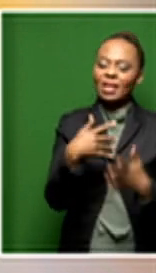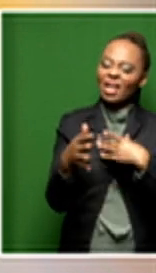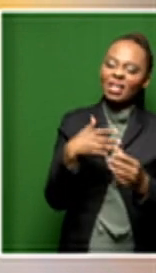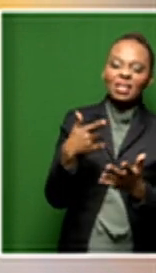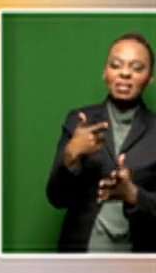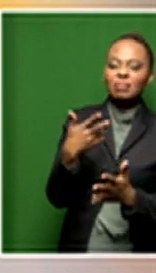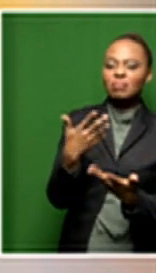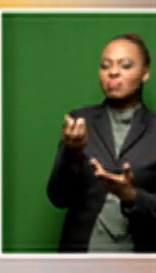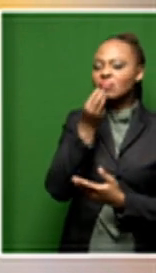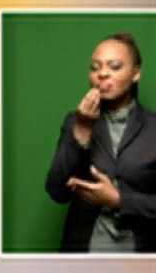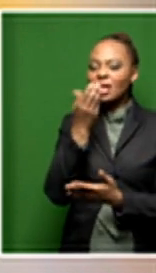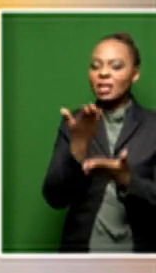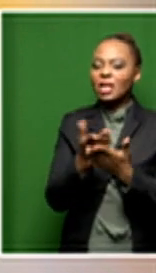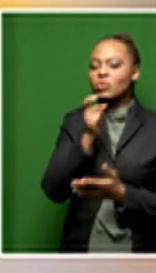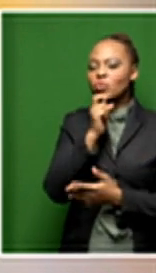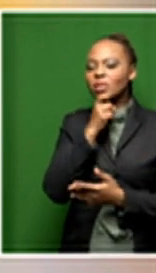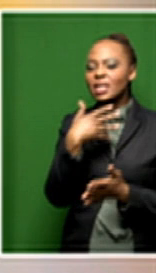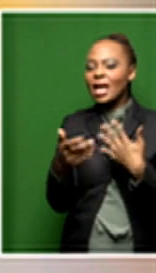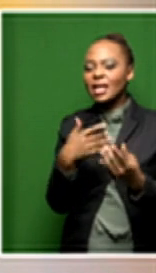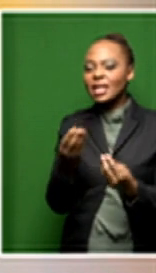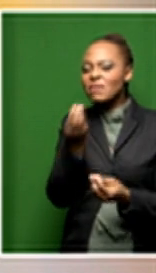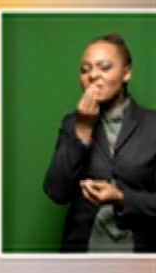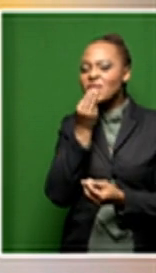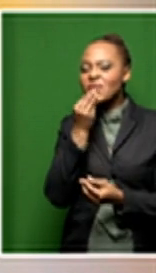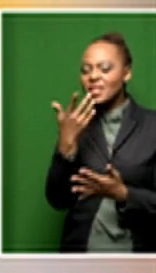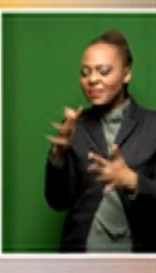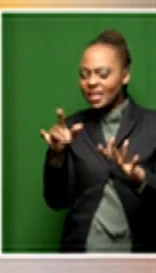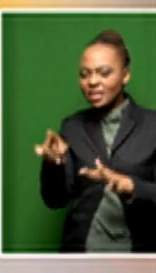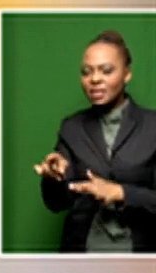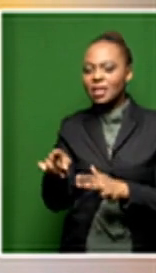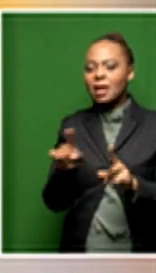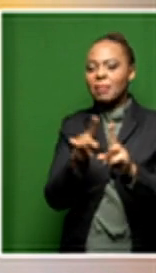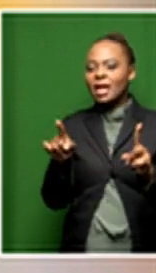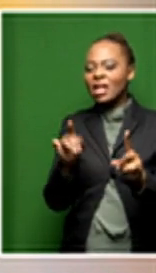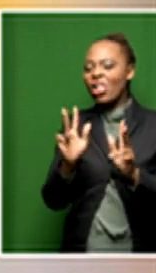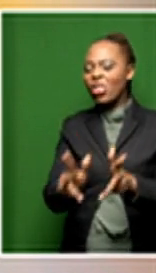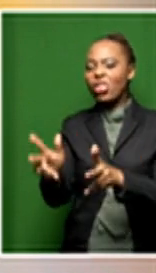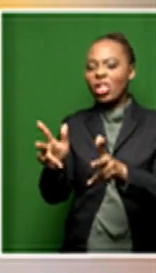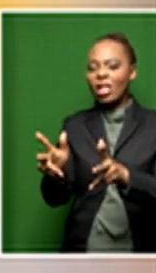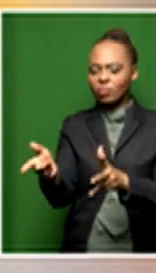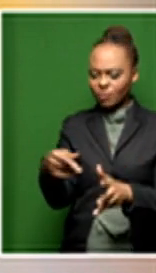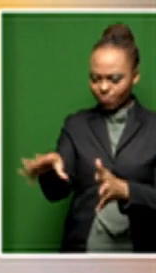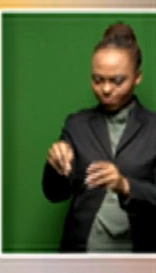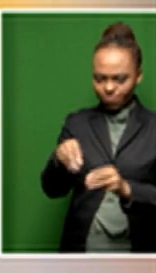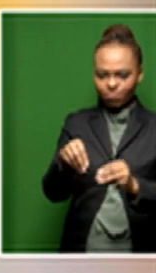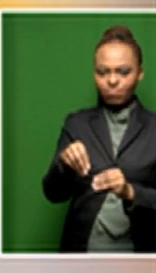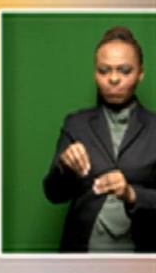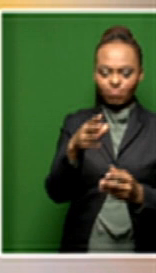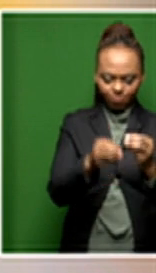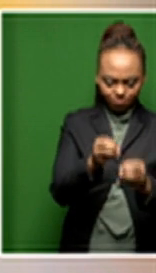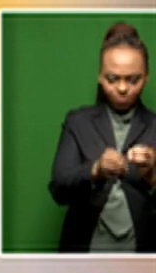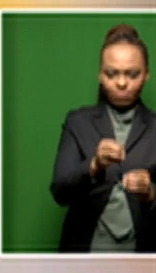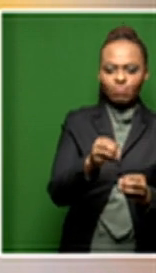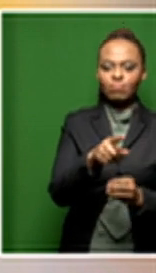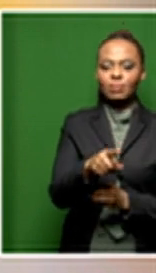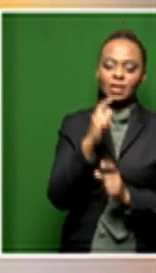meal that I can use leftovers with, because I hate food wastage. So it's either traditional food or food